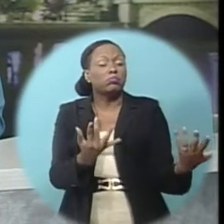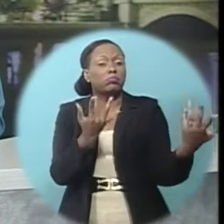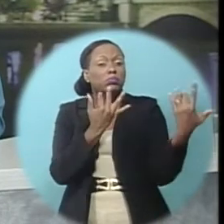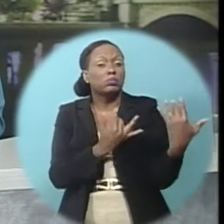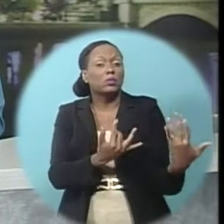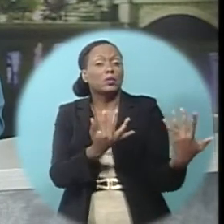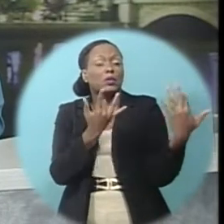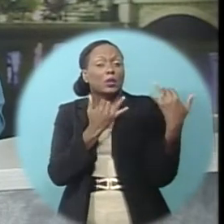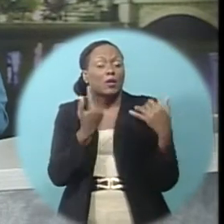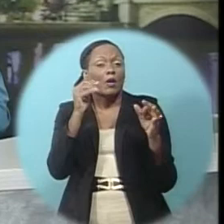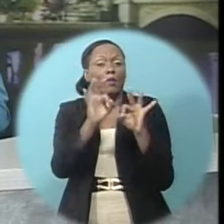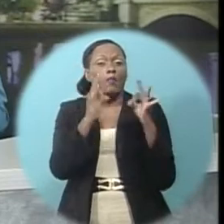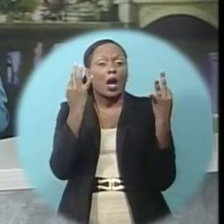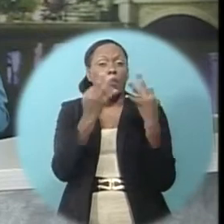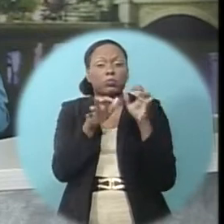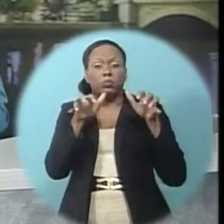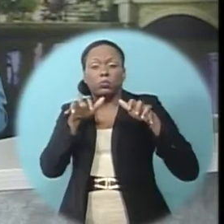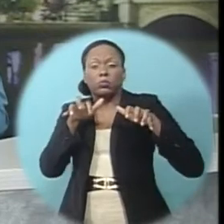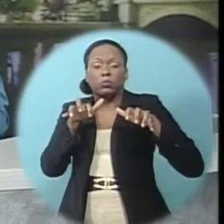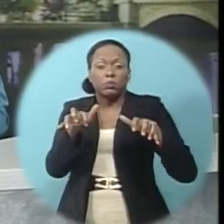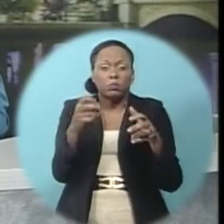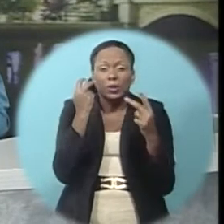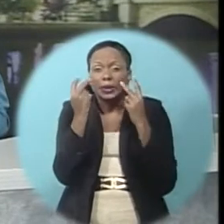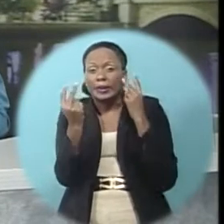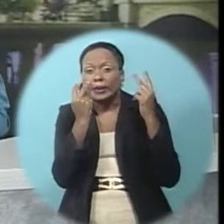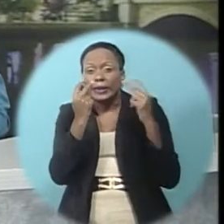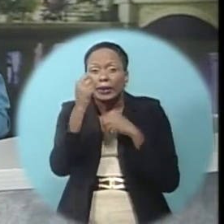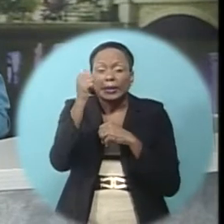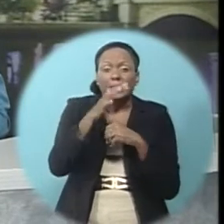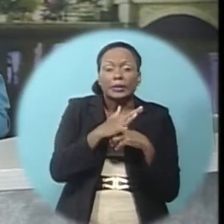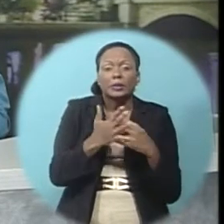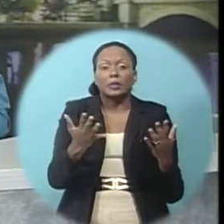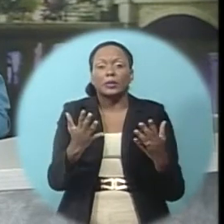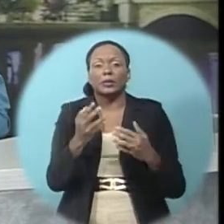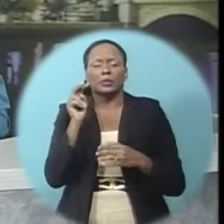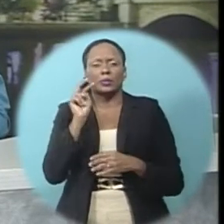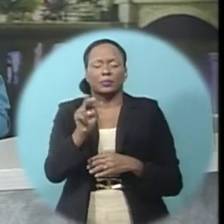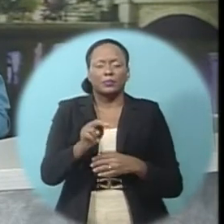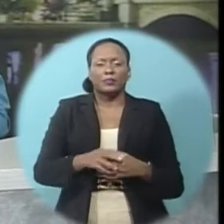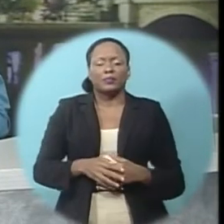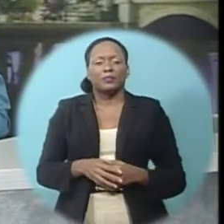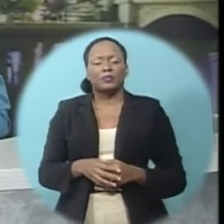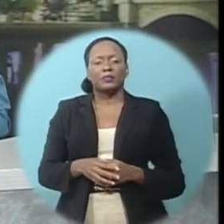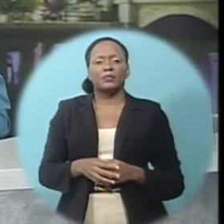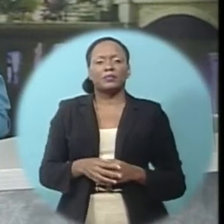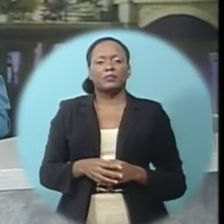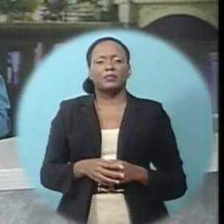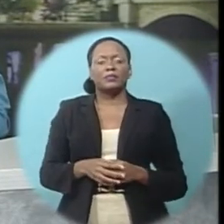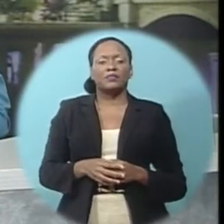who crowded the courtyard from early to see this case get underway. Shane Seeley was there.